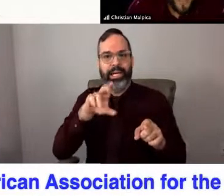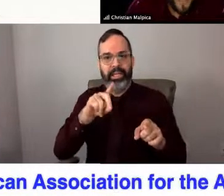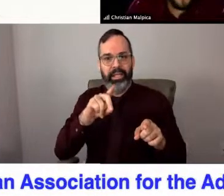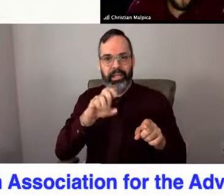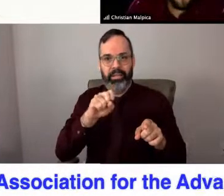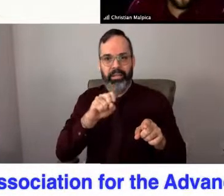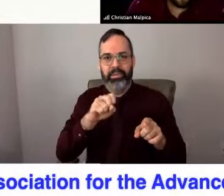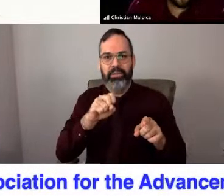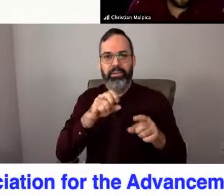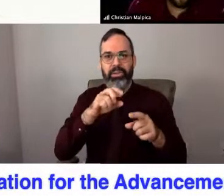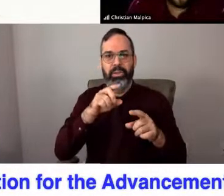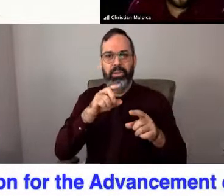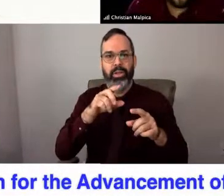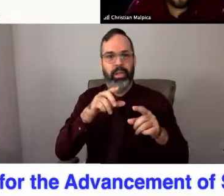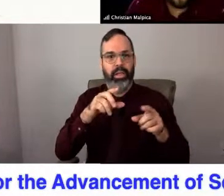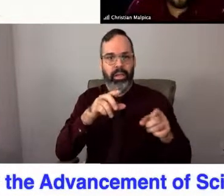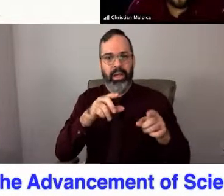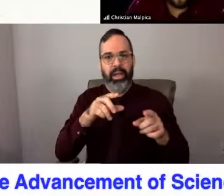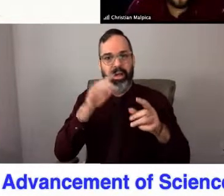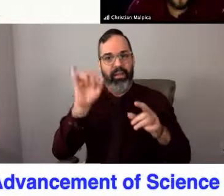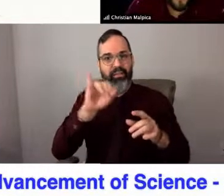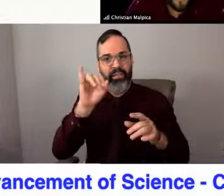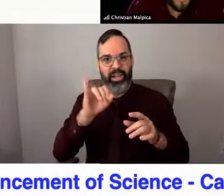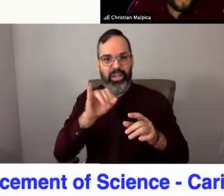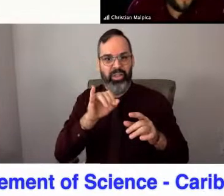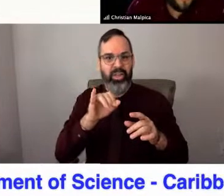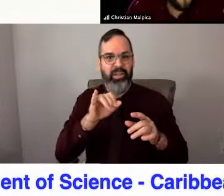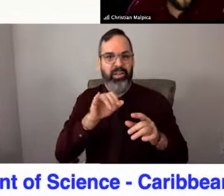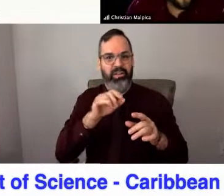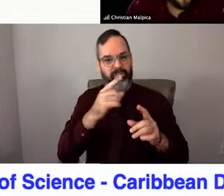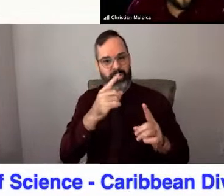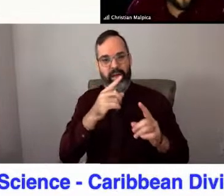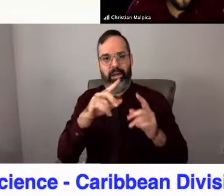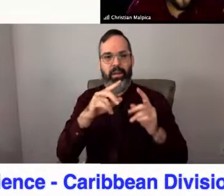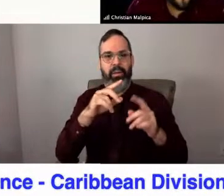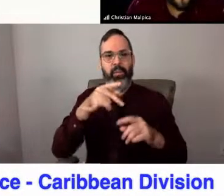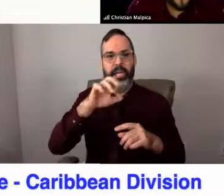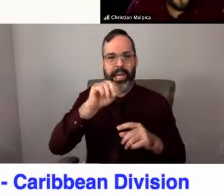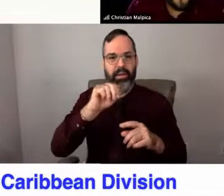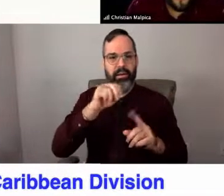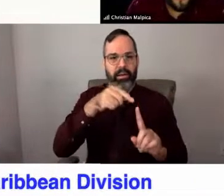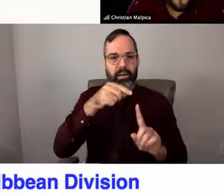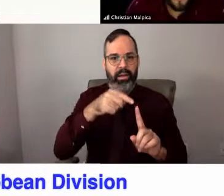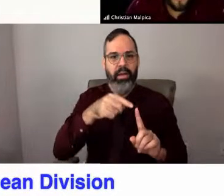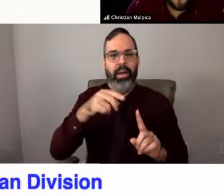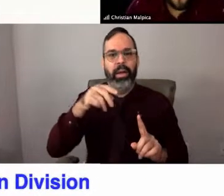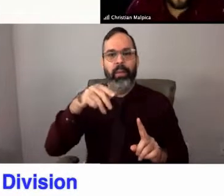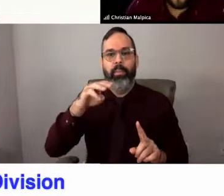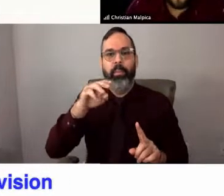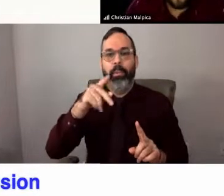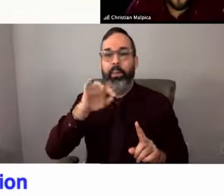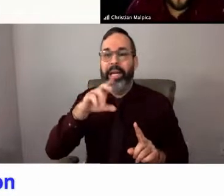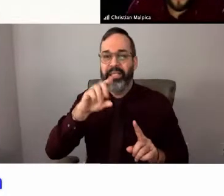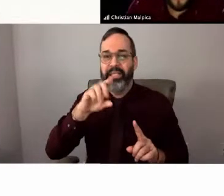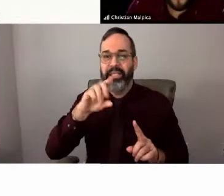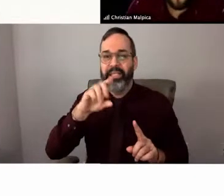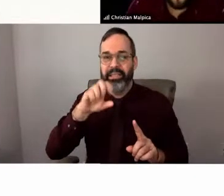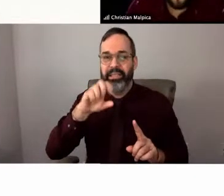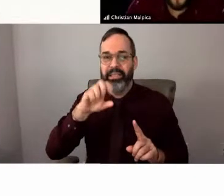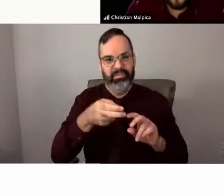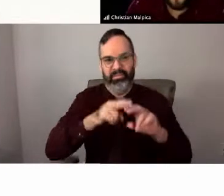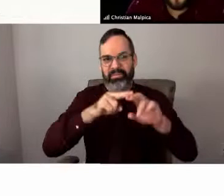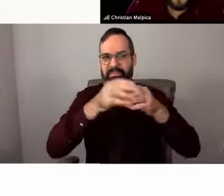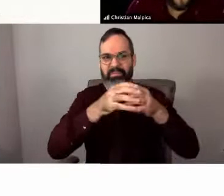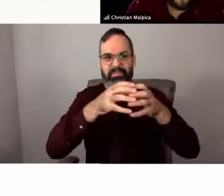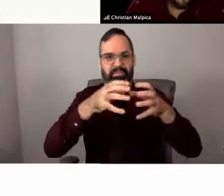and infection of HIV TAT protein. In our laboratory, we found that polyamines are accumulated in astrocytes and not in neurons.